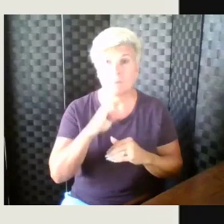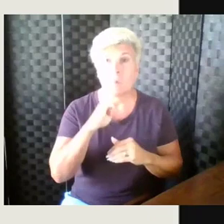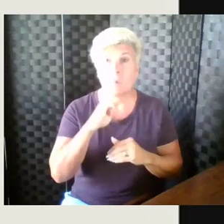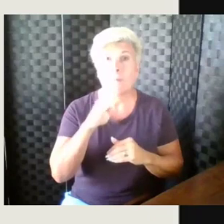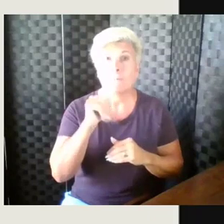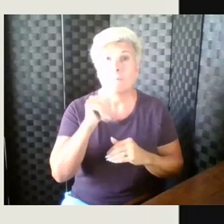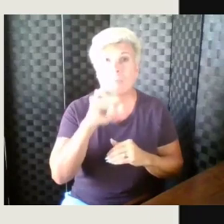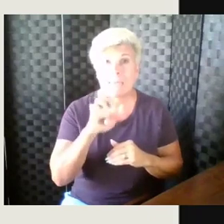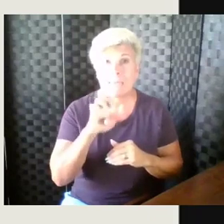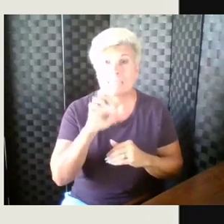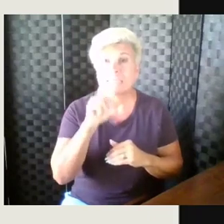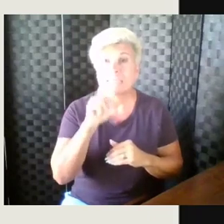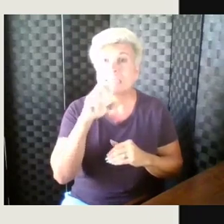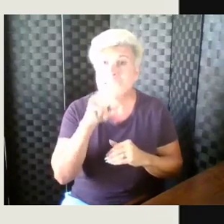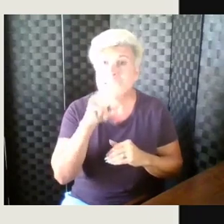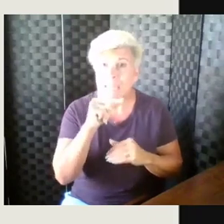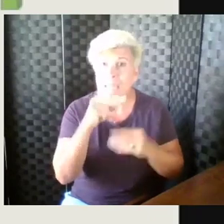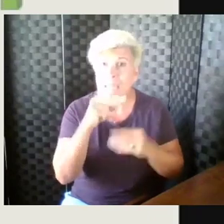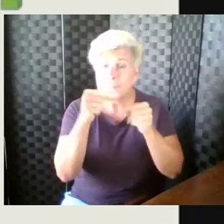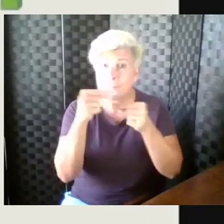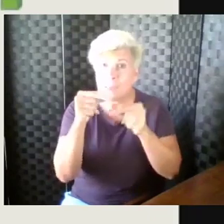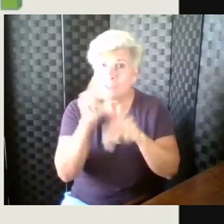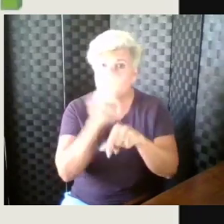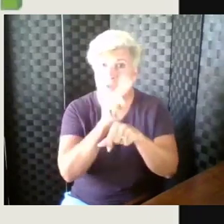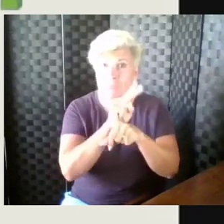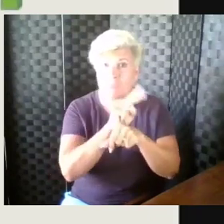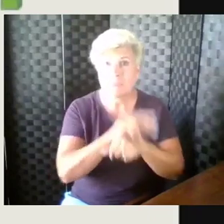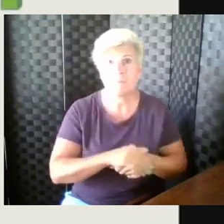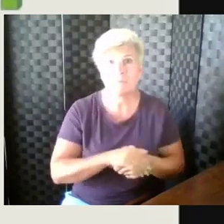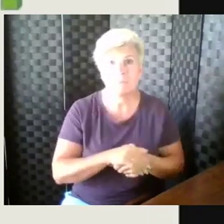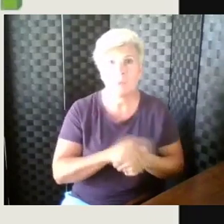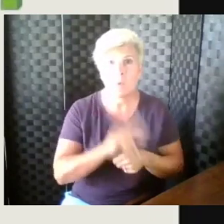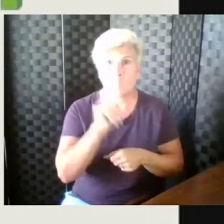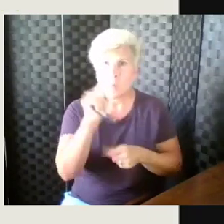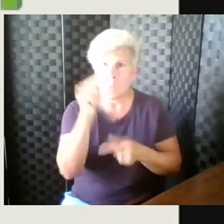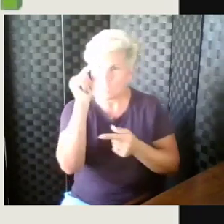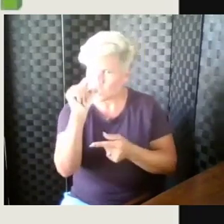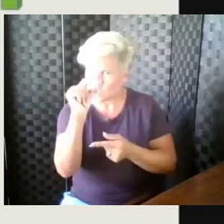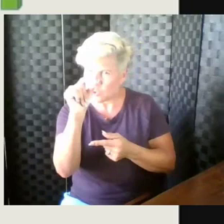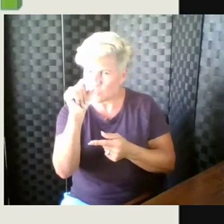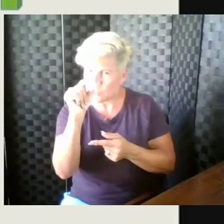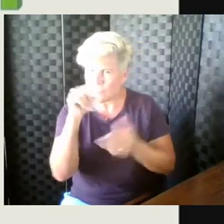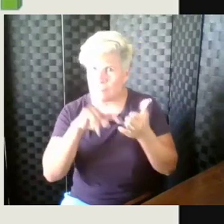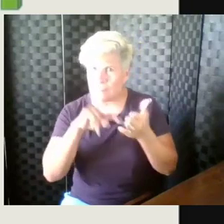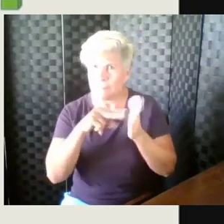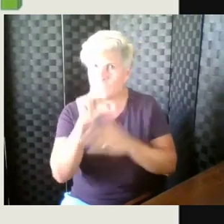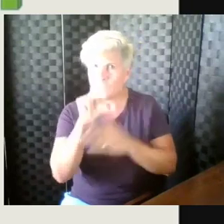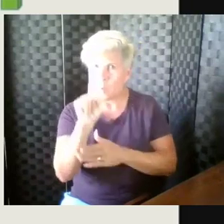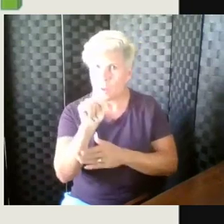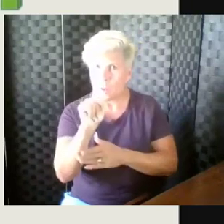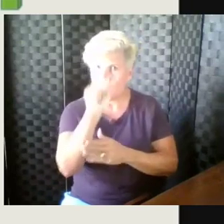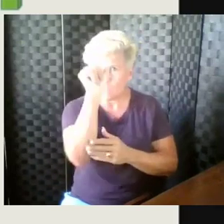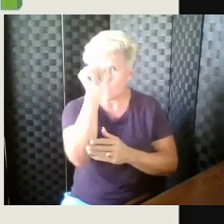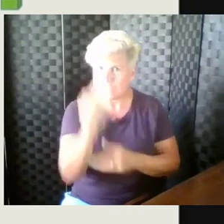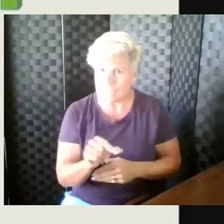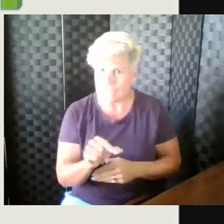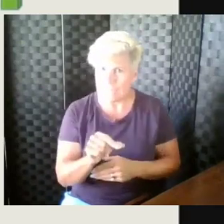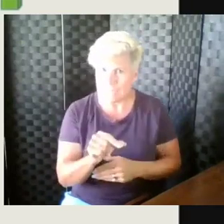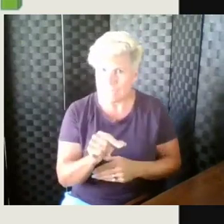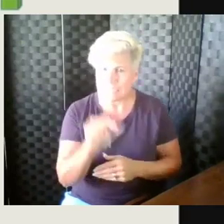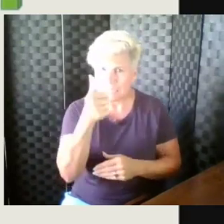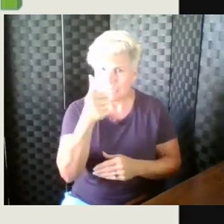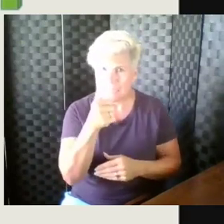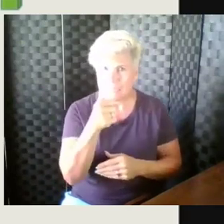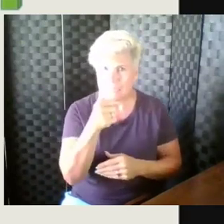And now let's look at the base 10 blocks we'll be using. Remember that 1 cube counts as 1, 110 long counts